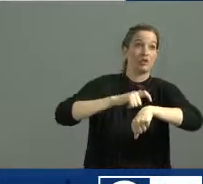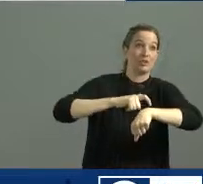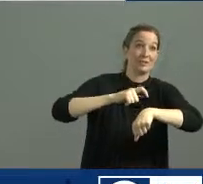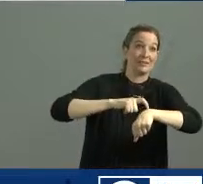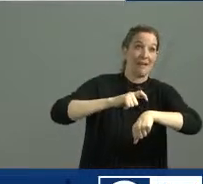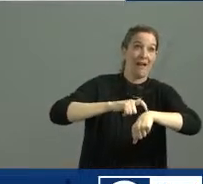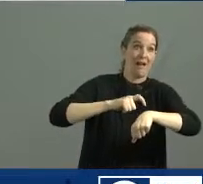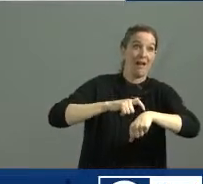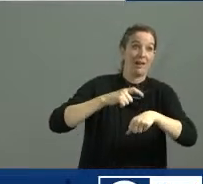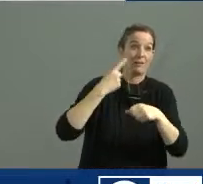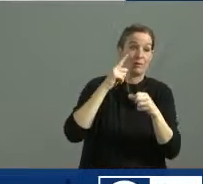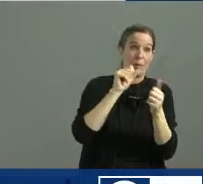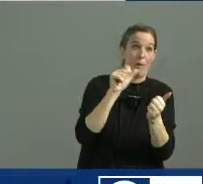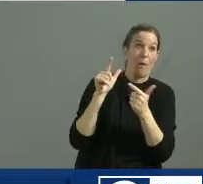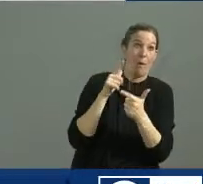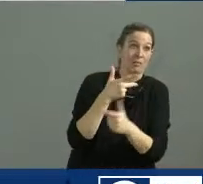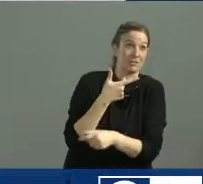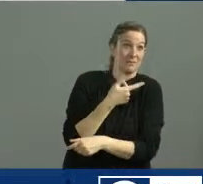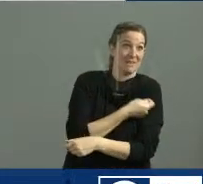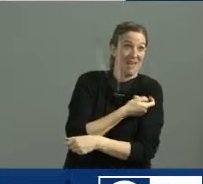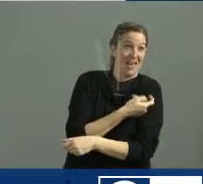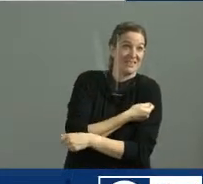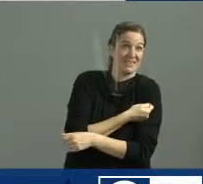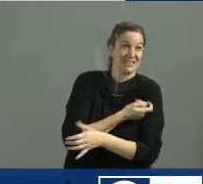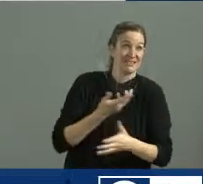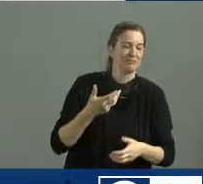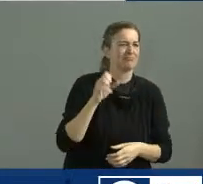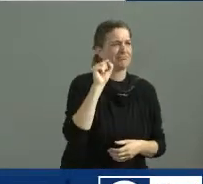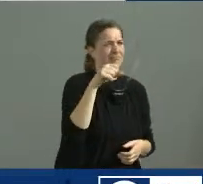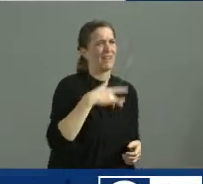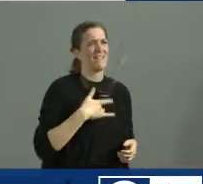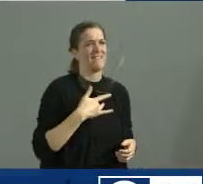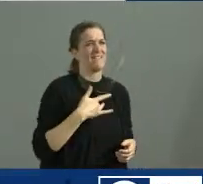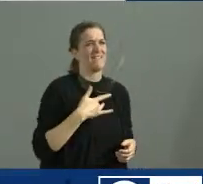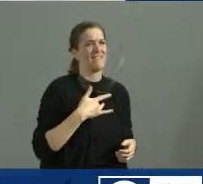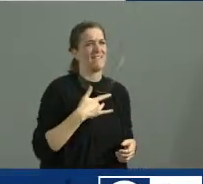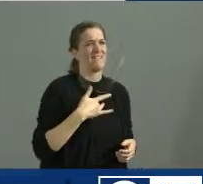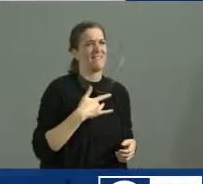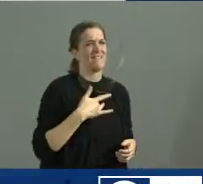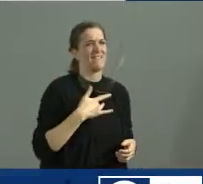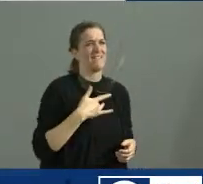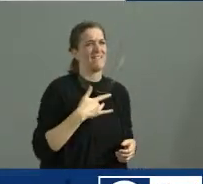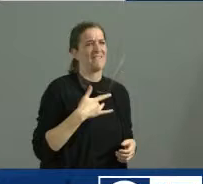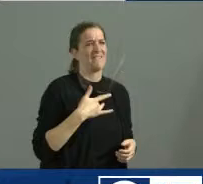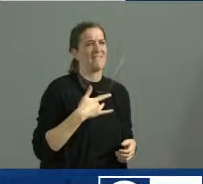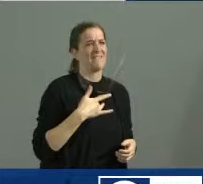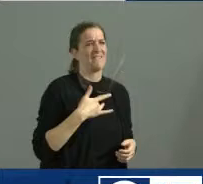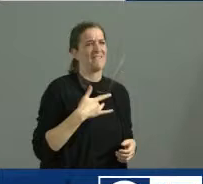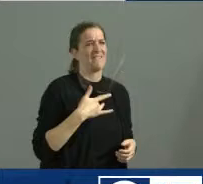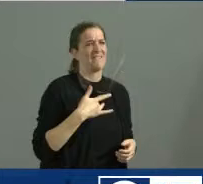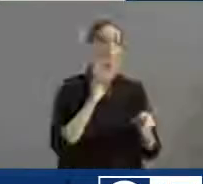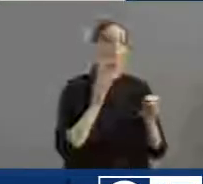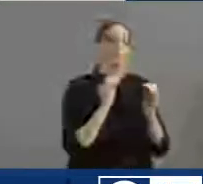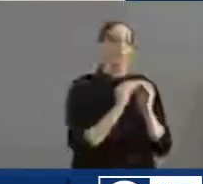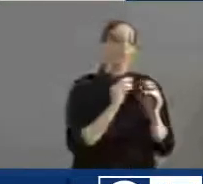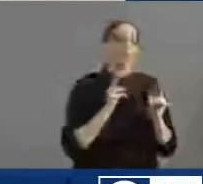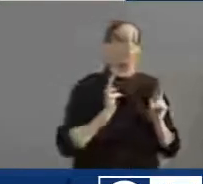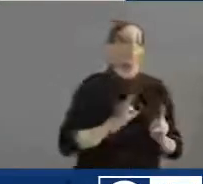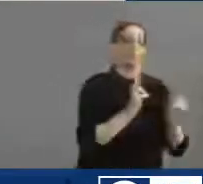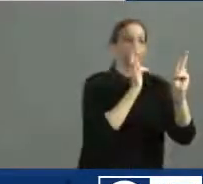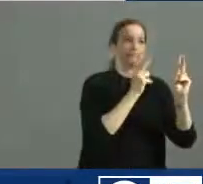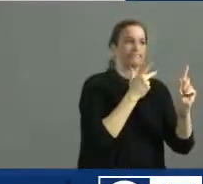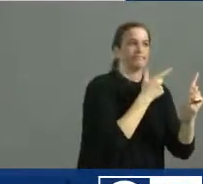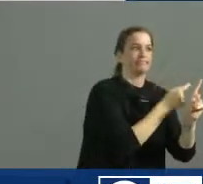to get everyone vaccinated? Yes, I think that that would collapse the time. I think it would speed up the rate of